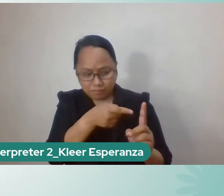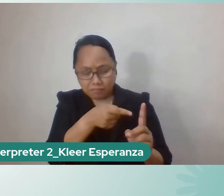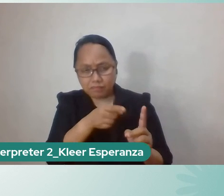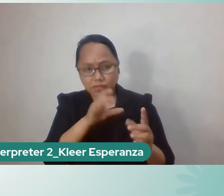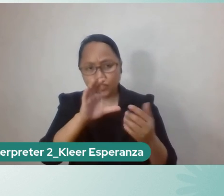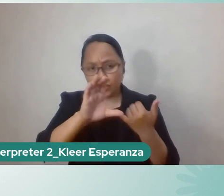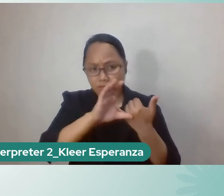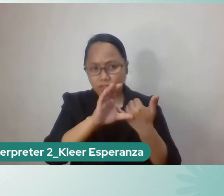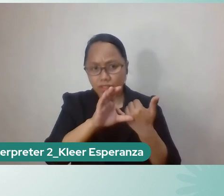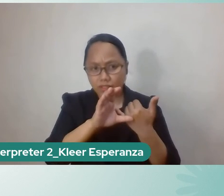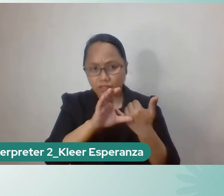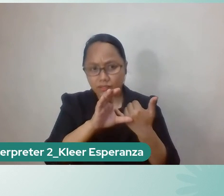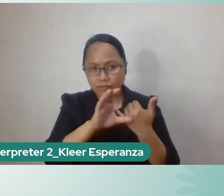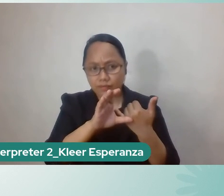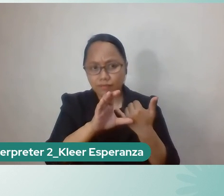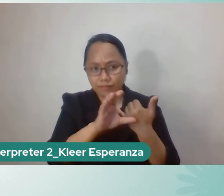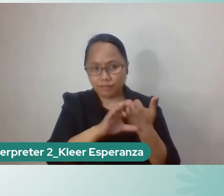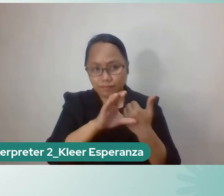Miss Rochelle